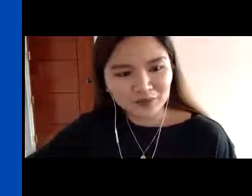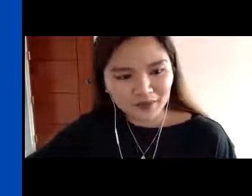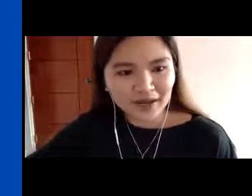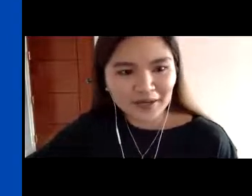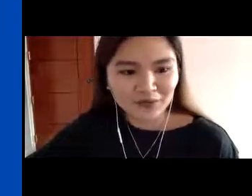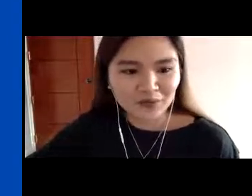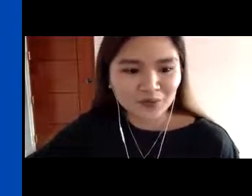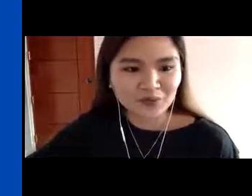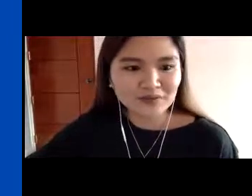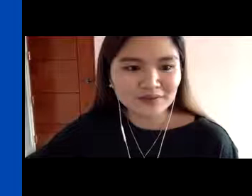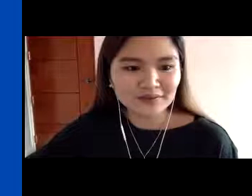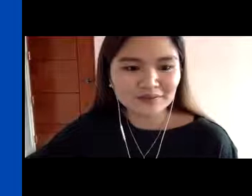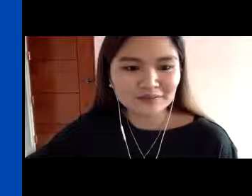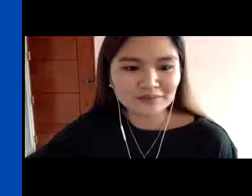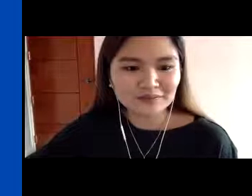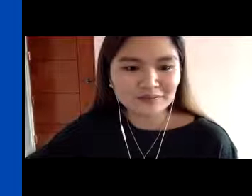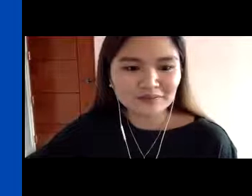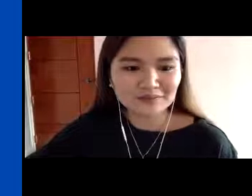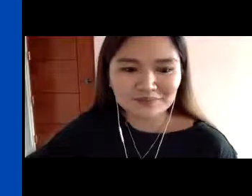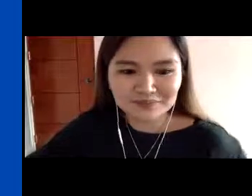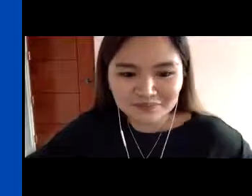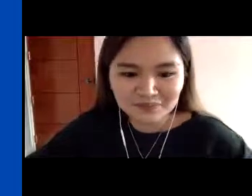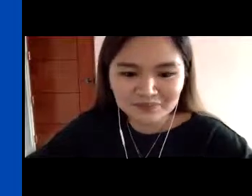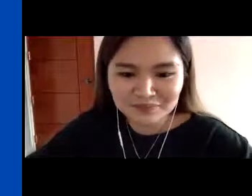For today, I am your